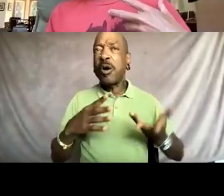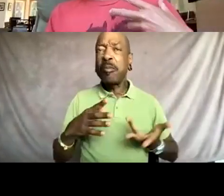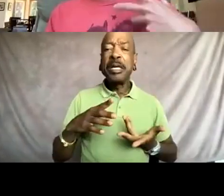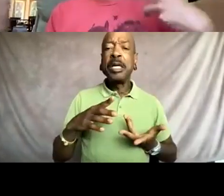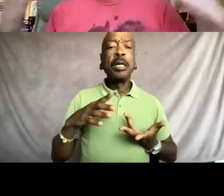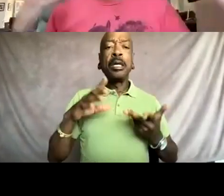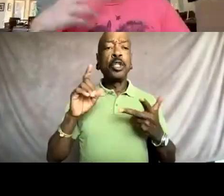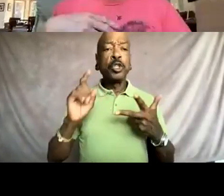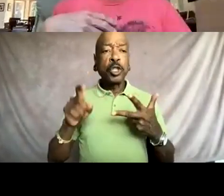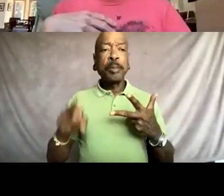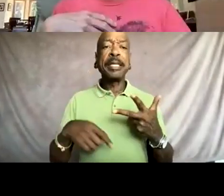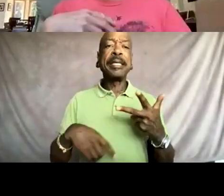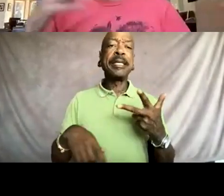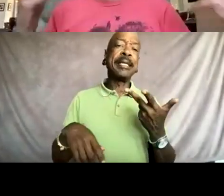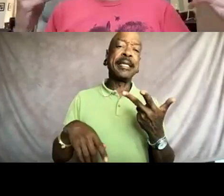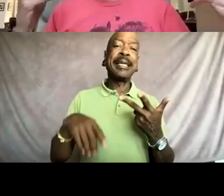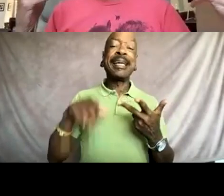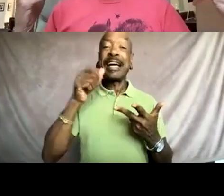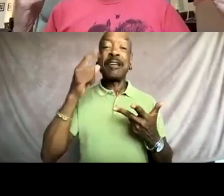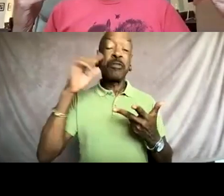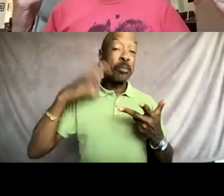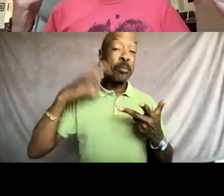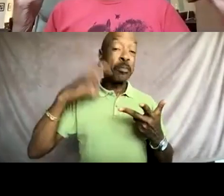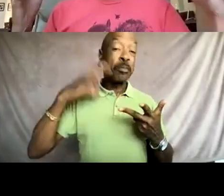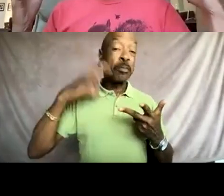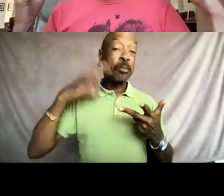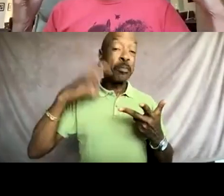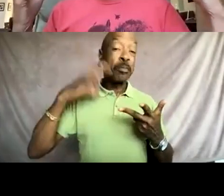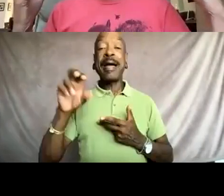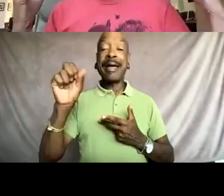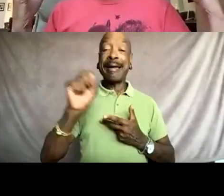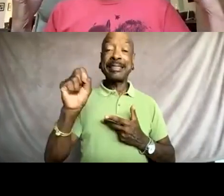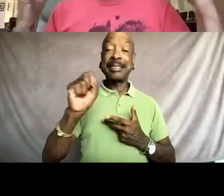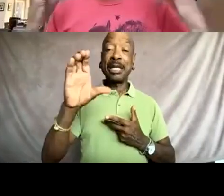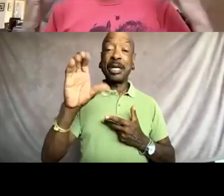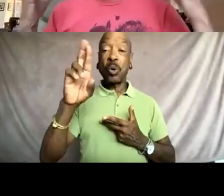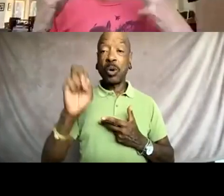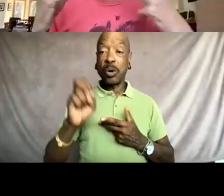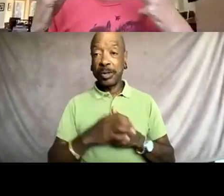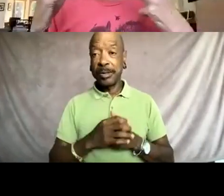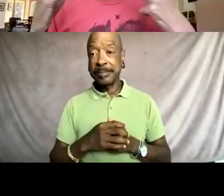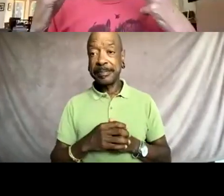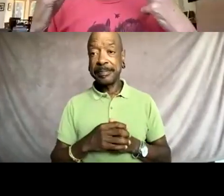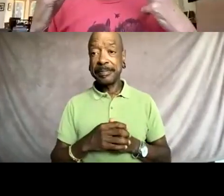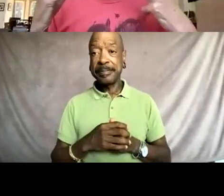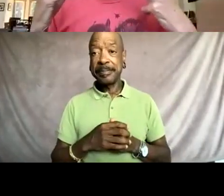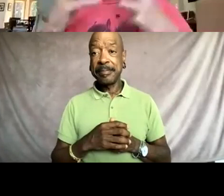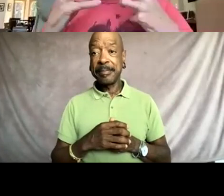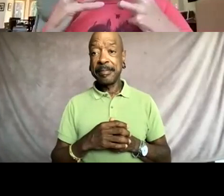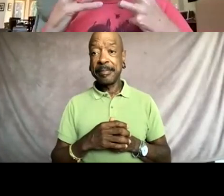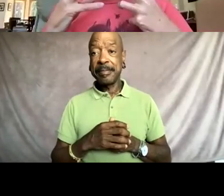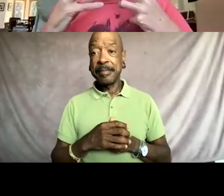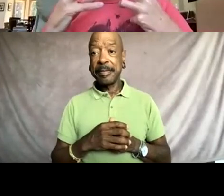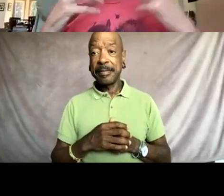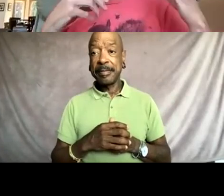a nonprofit or a S Corp? And what they're really saying is mushing together